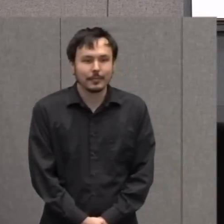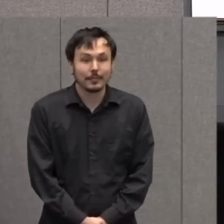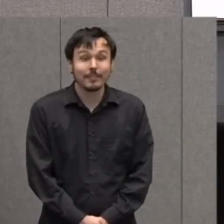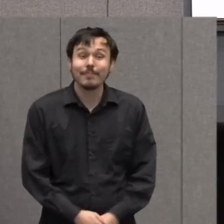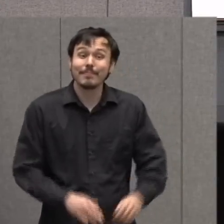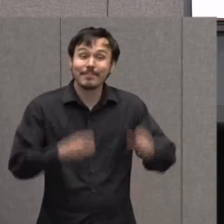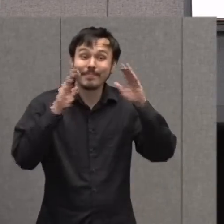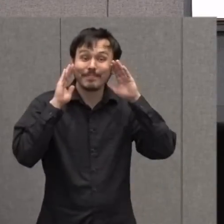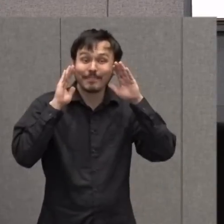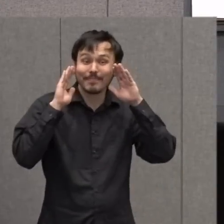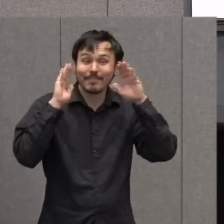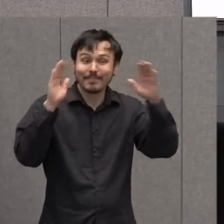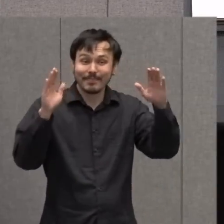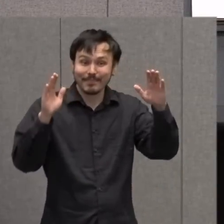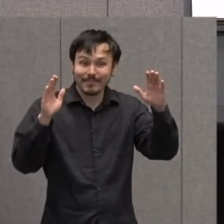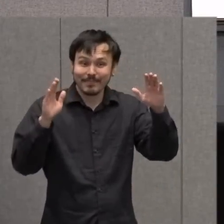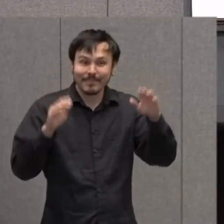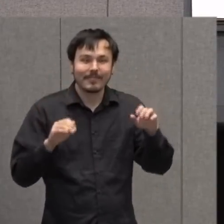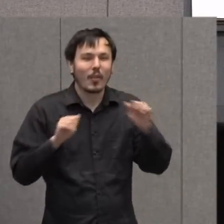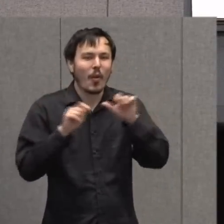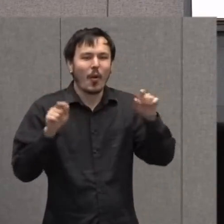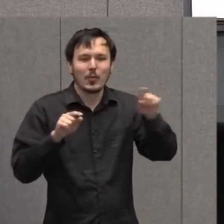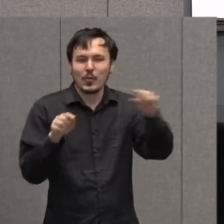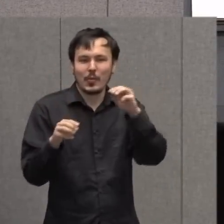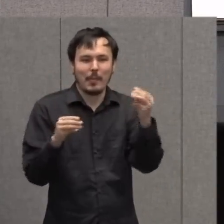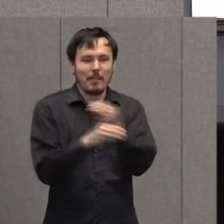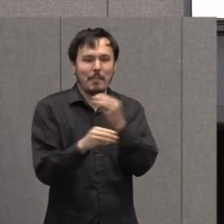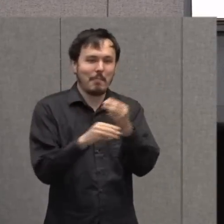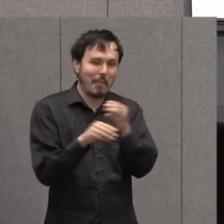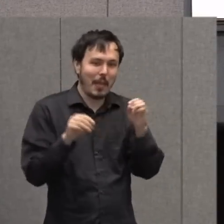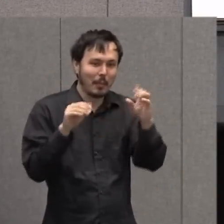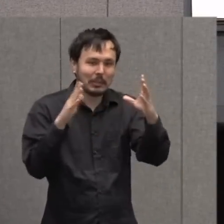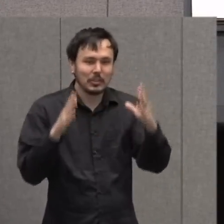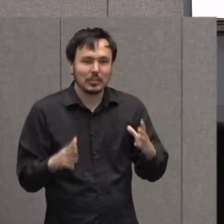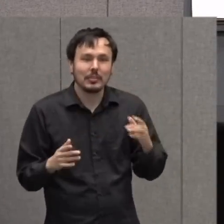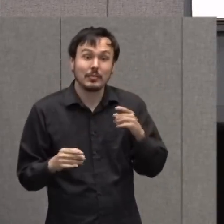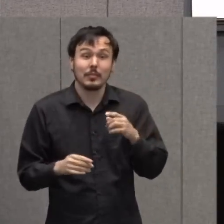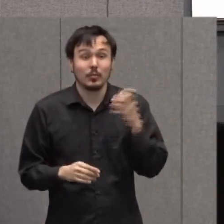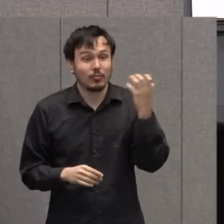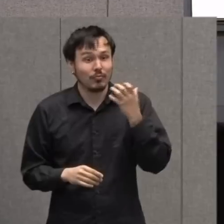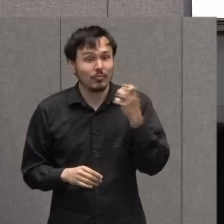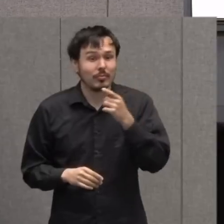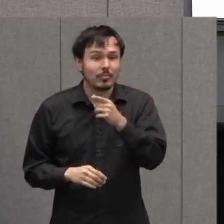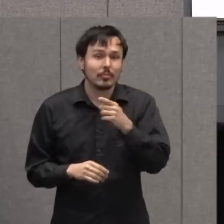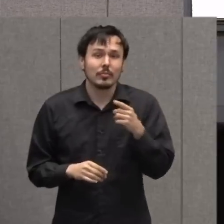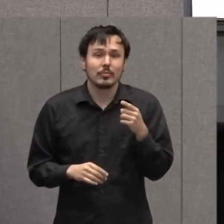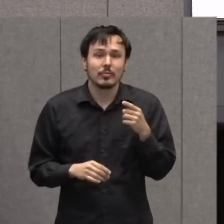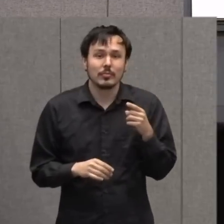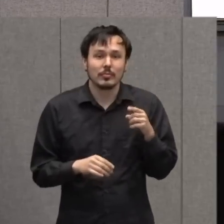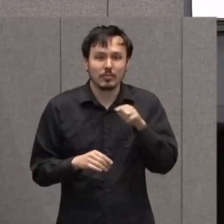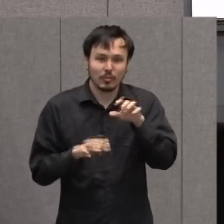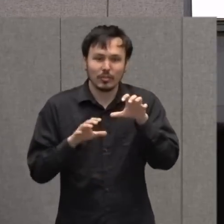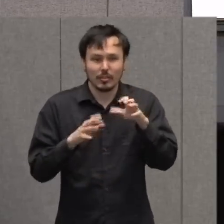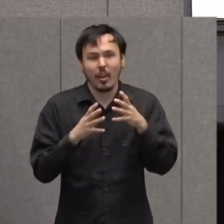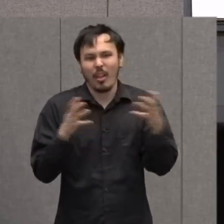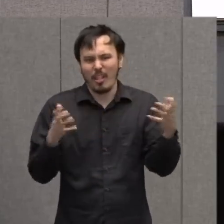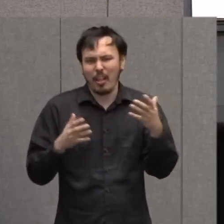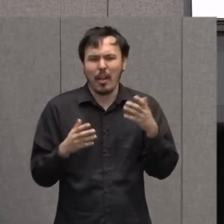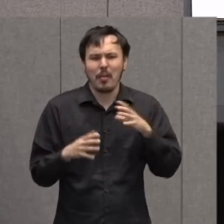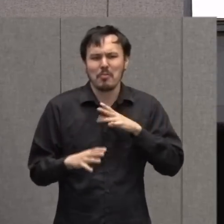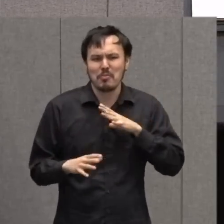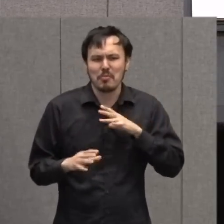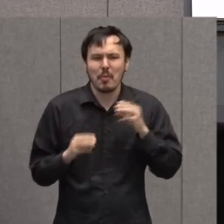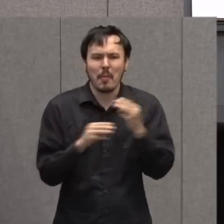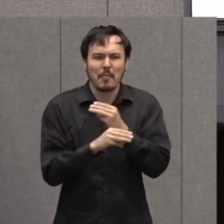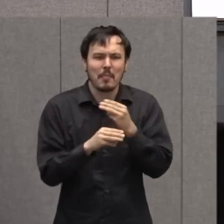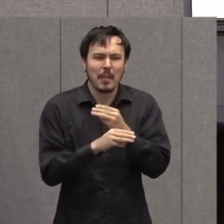hi guys, all you mathematicians out there. Now we're going to, she did a lot of cool math in that with the graph and stuff, but we're going to